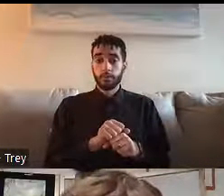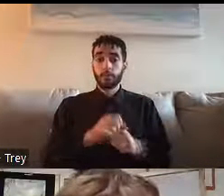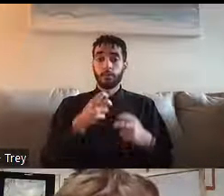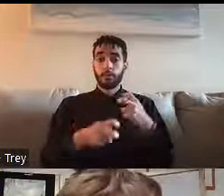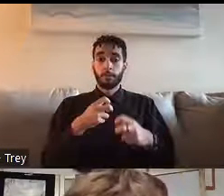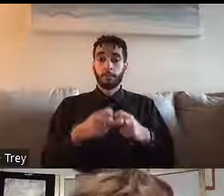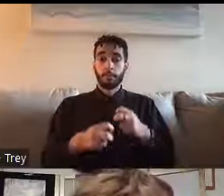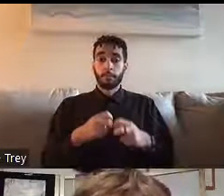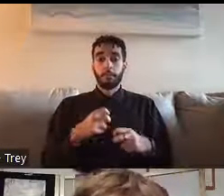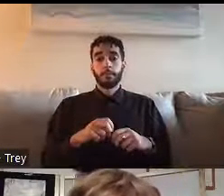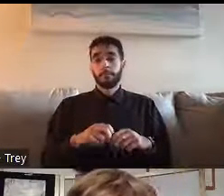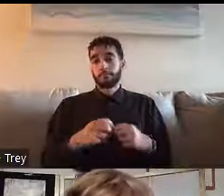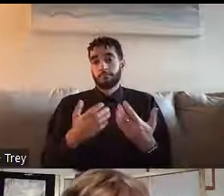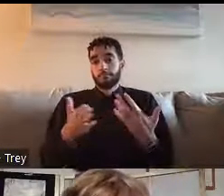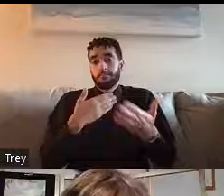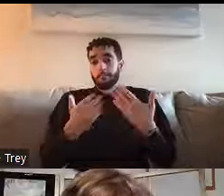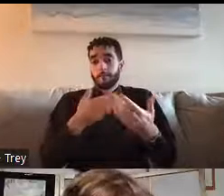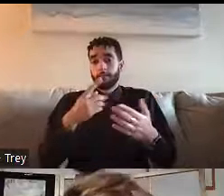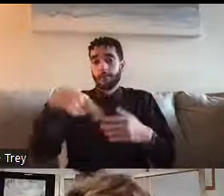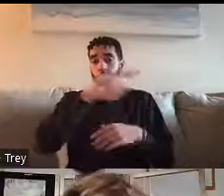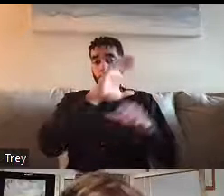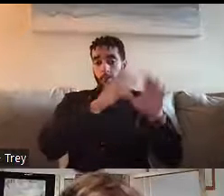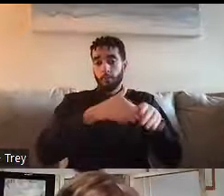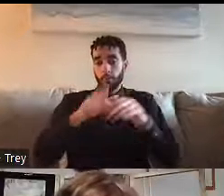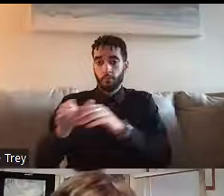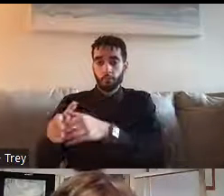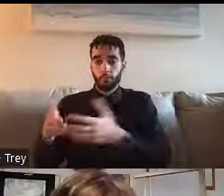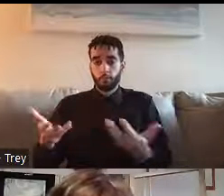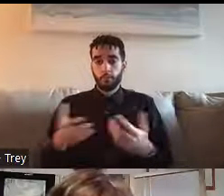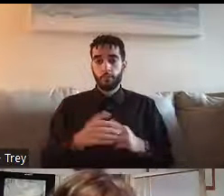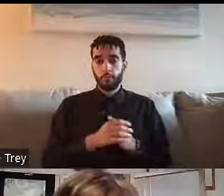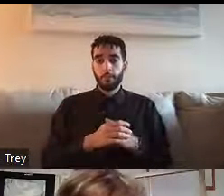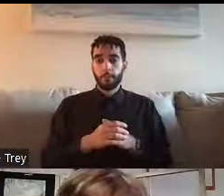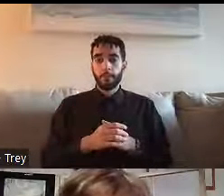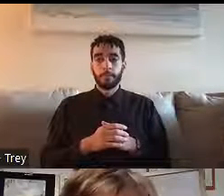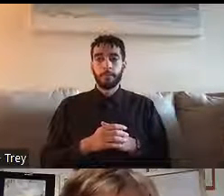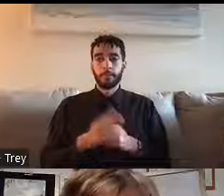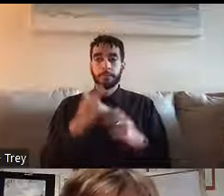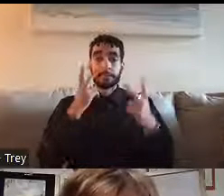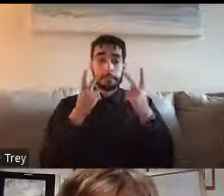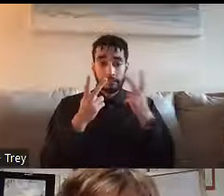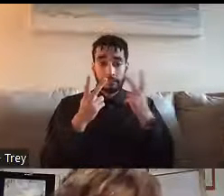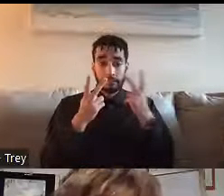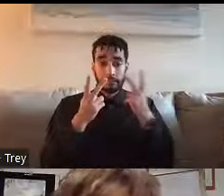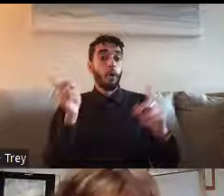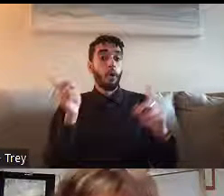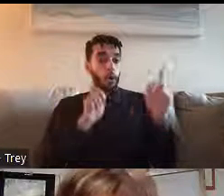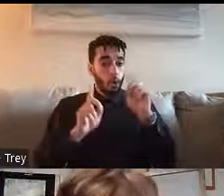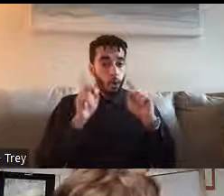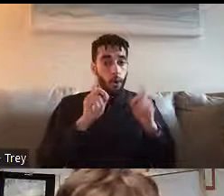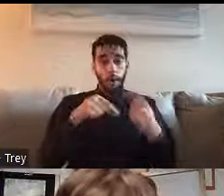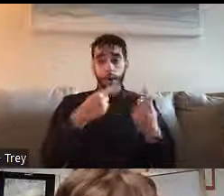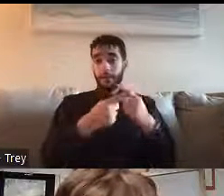whatever group we're talking about. We've seen these, we've heard about these negative effects, but I'd like to call your attention